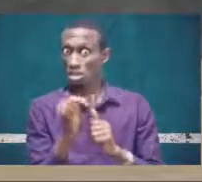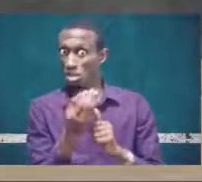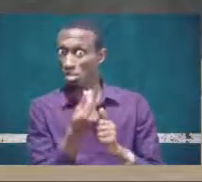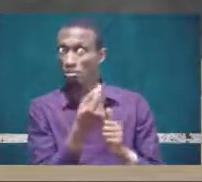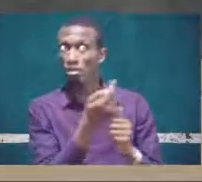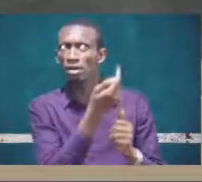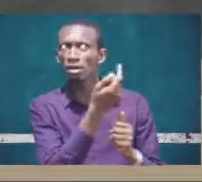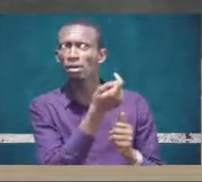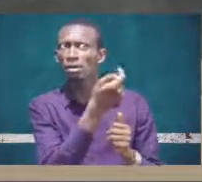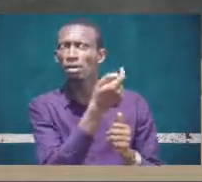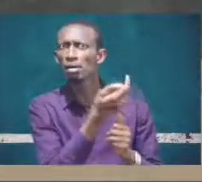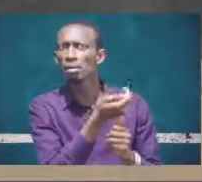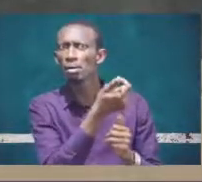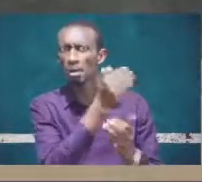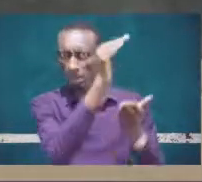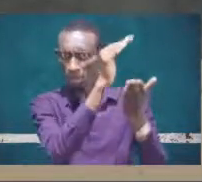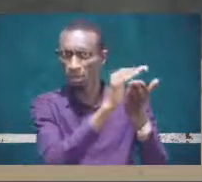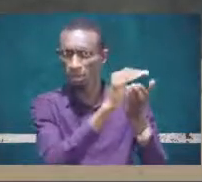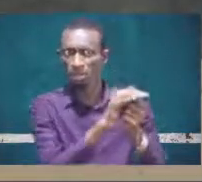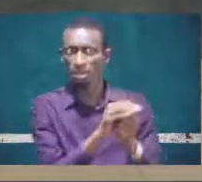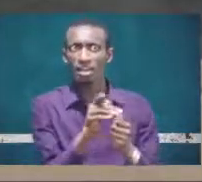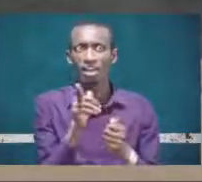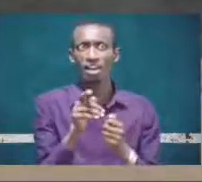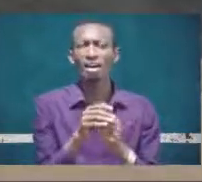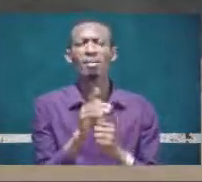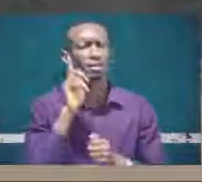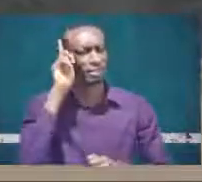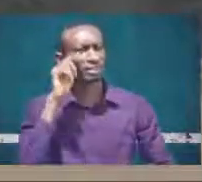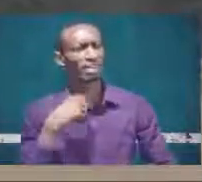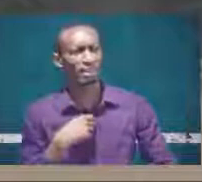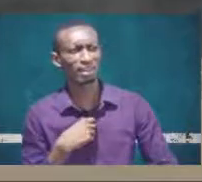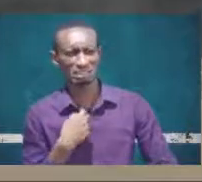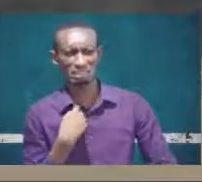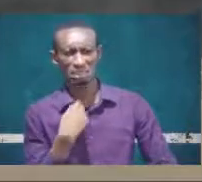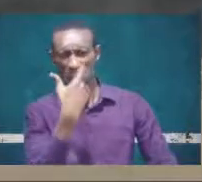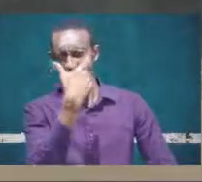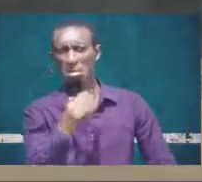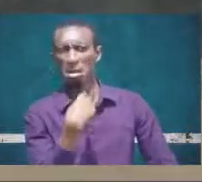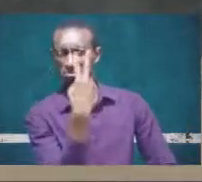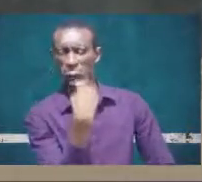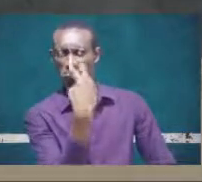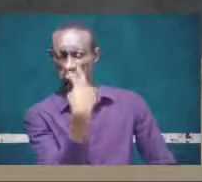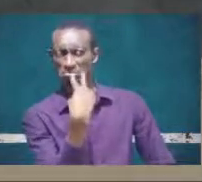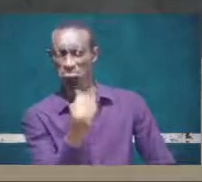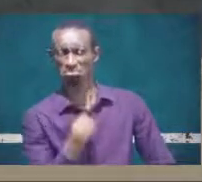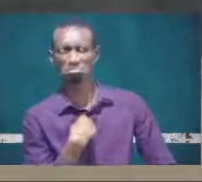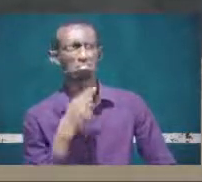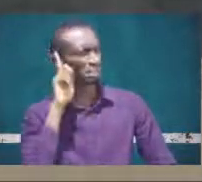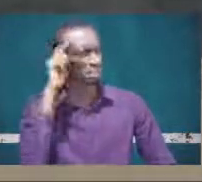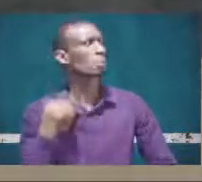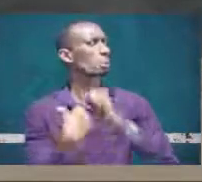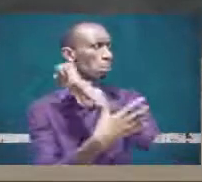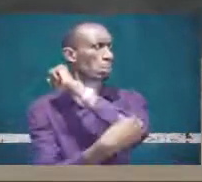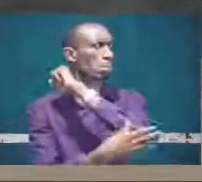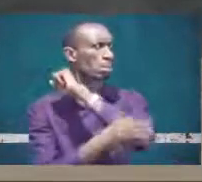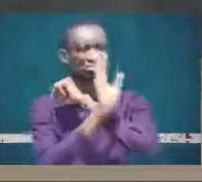of these goods reduce, they are considered inferior, and then they will not be consumed, or their demand